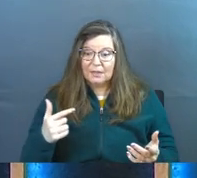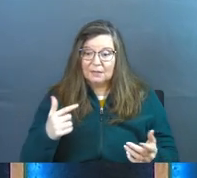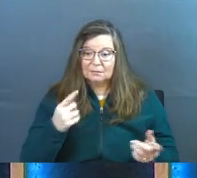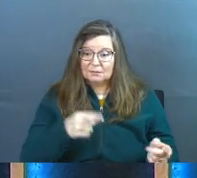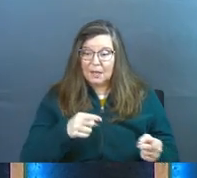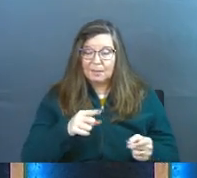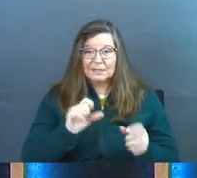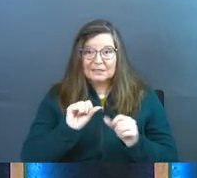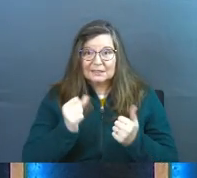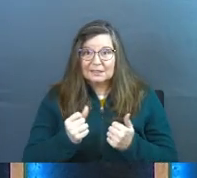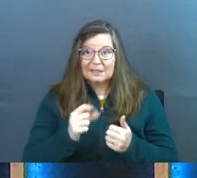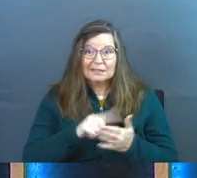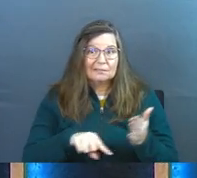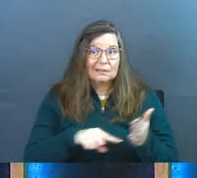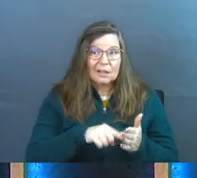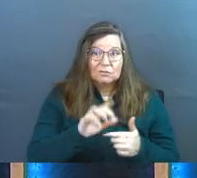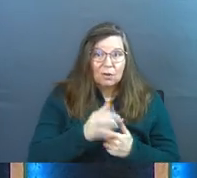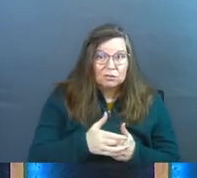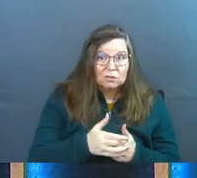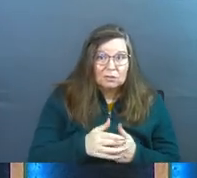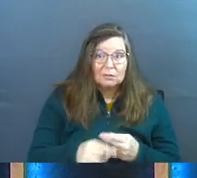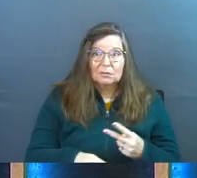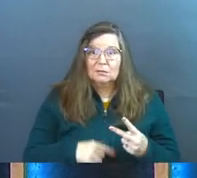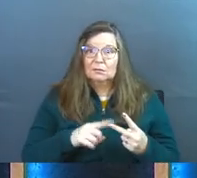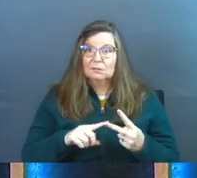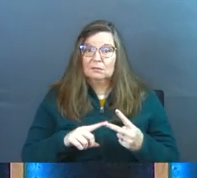all over our society. This is cancel culture.